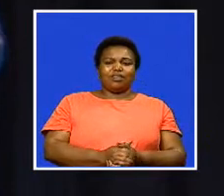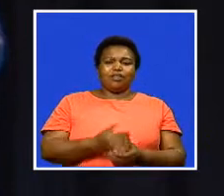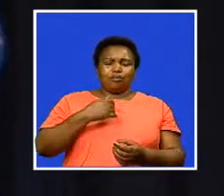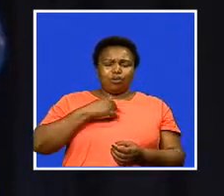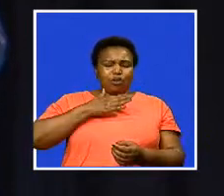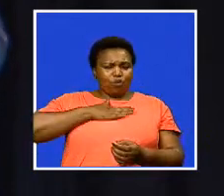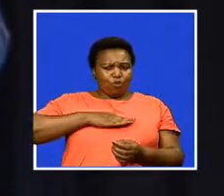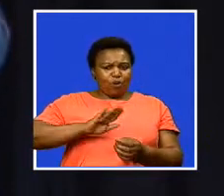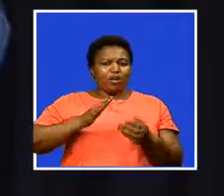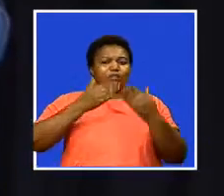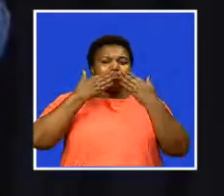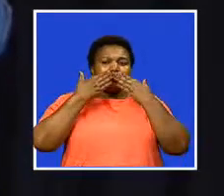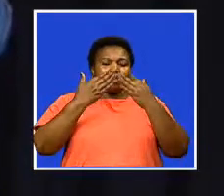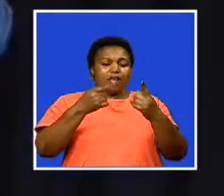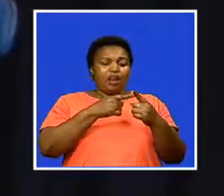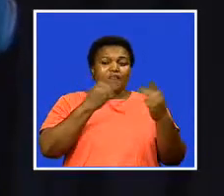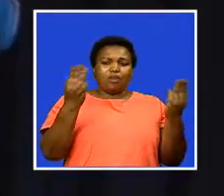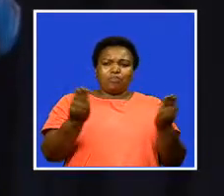kusibonga ngoba